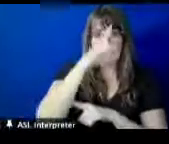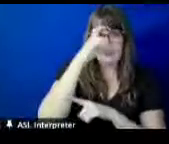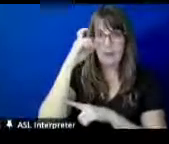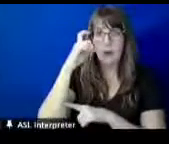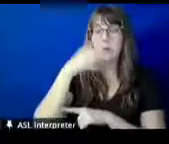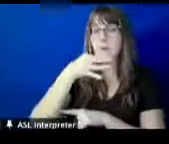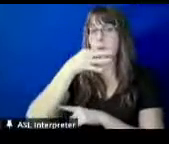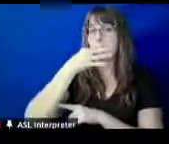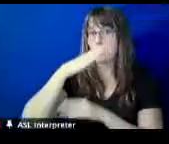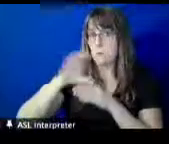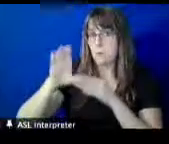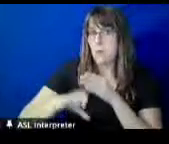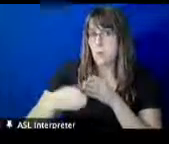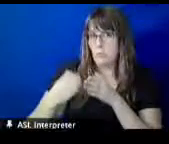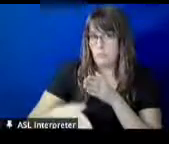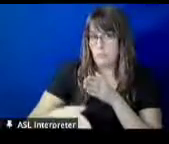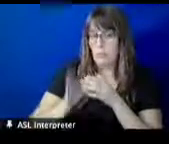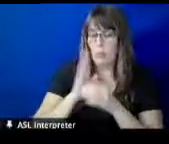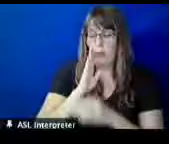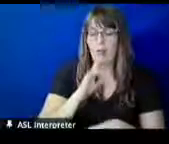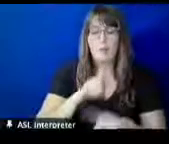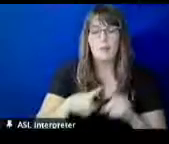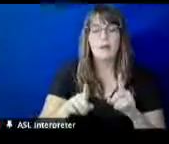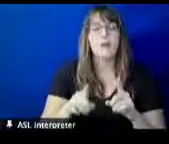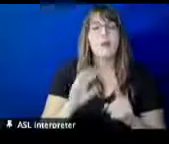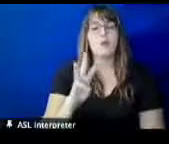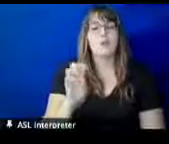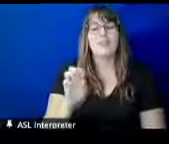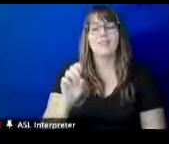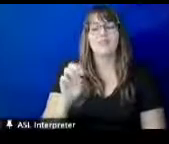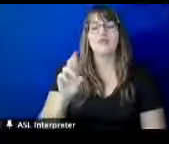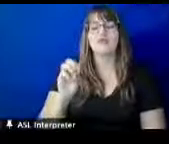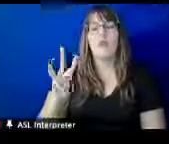to a conclusion. Visit